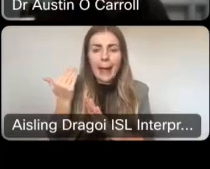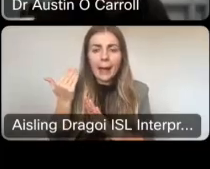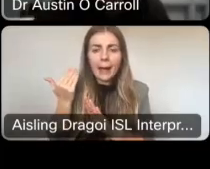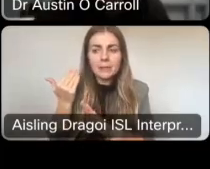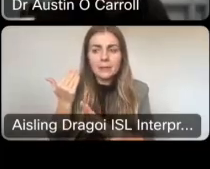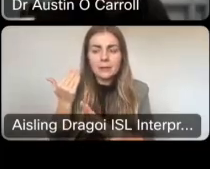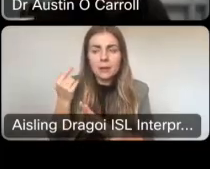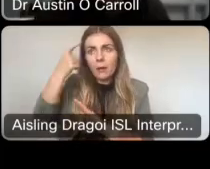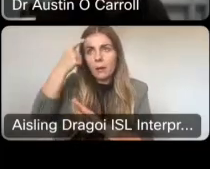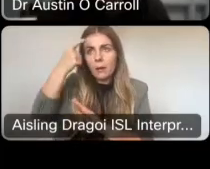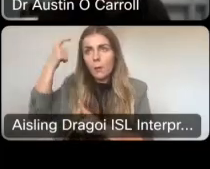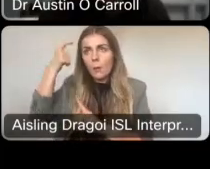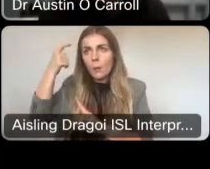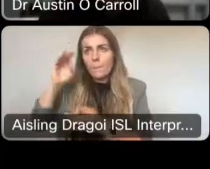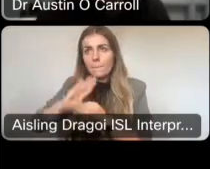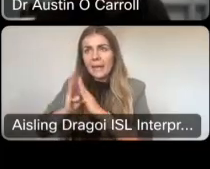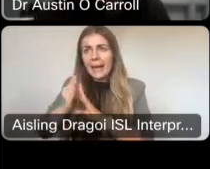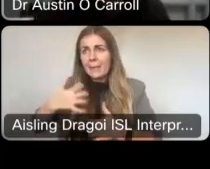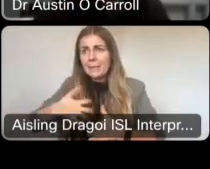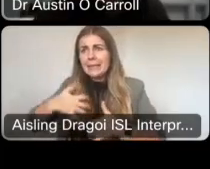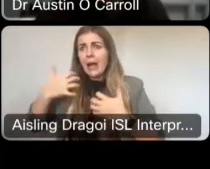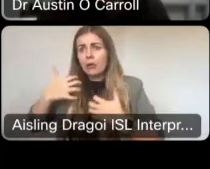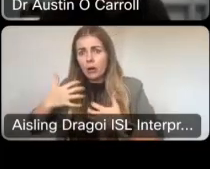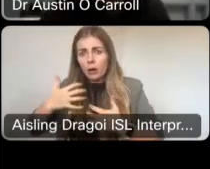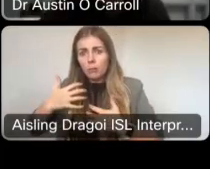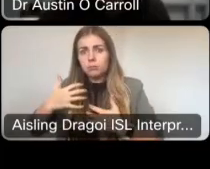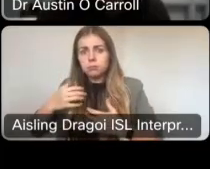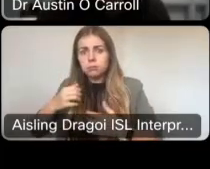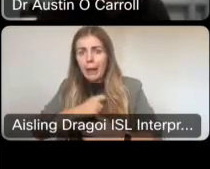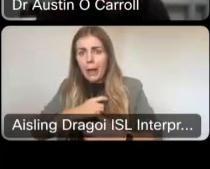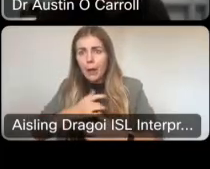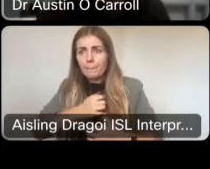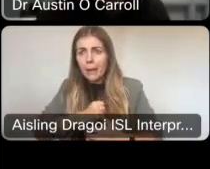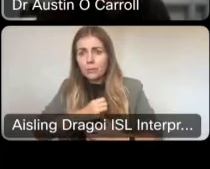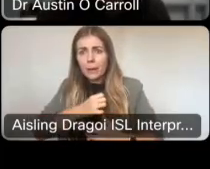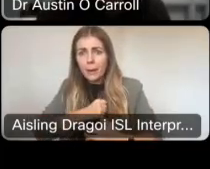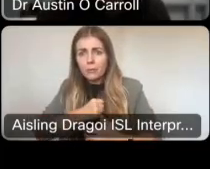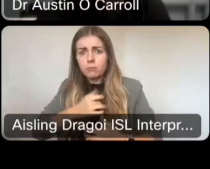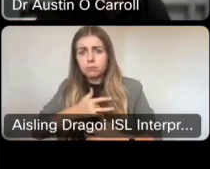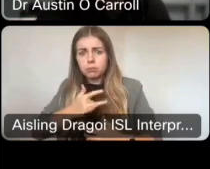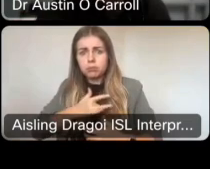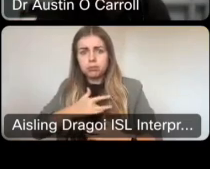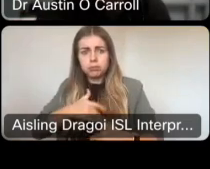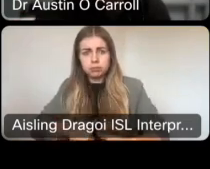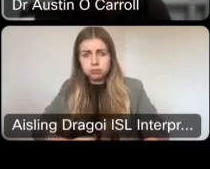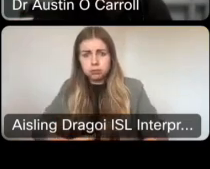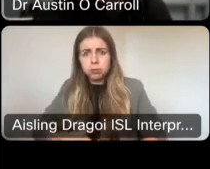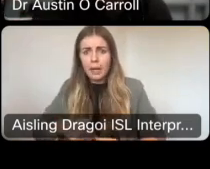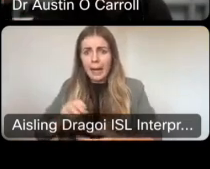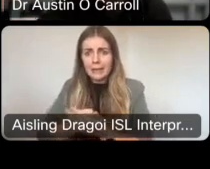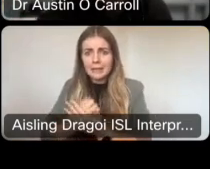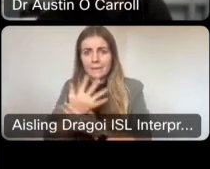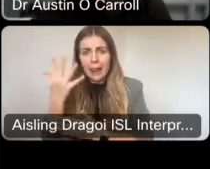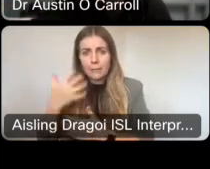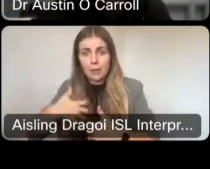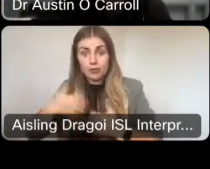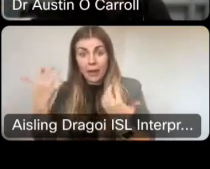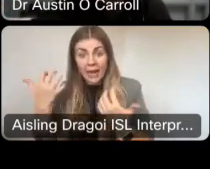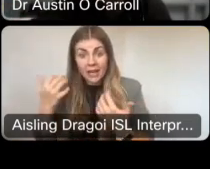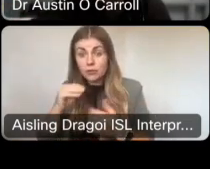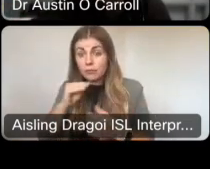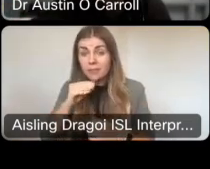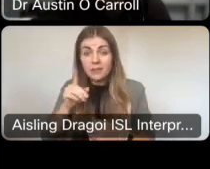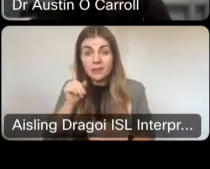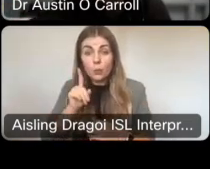rage, and helplessness as body reactions with pounding heart, gut-wrenching sensations, and was developing rage. She had gone straight back into